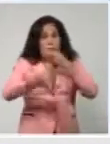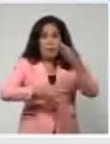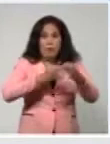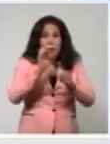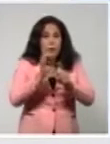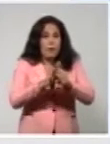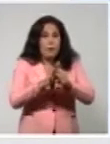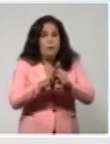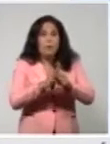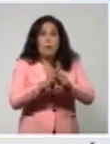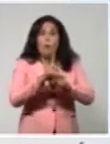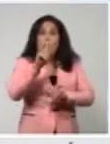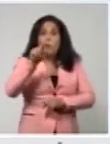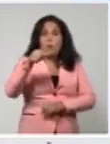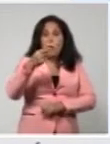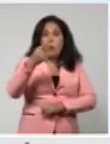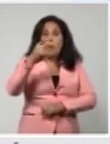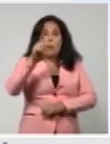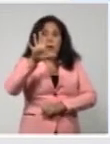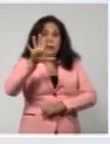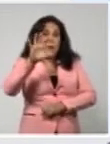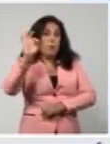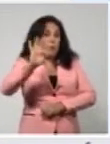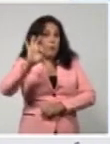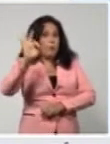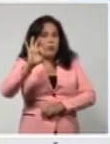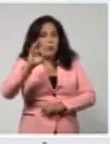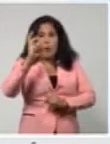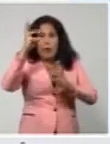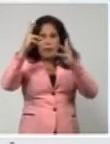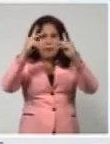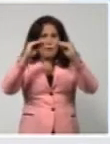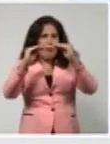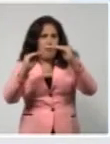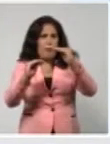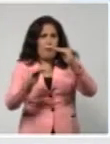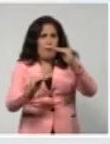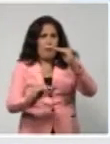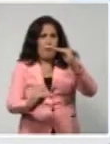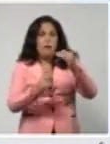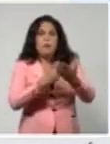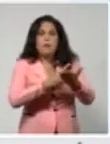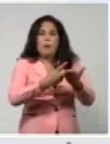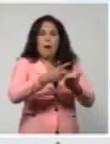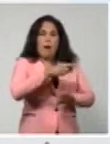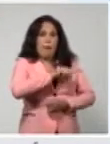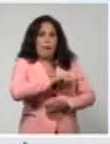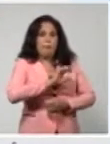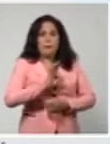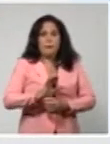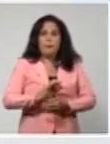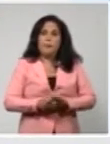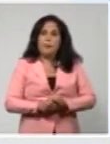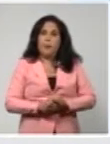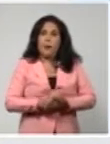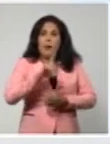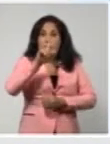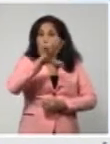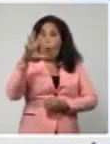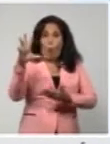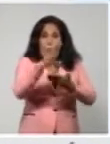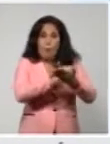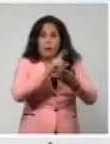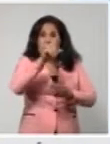As I mentioned at the beginning of the briefing, these represent 1.5% of the total, the lowest figure we